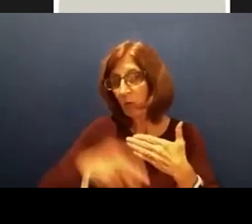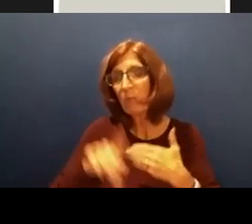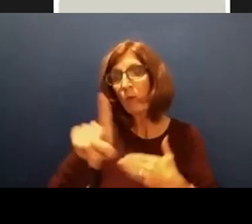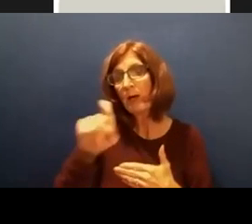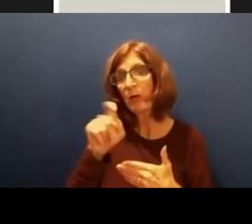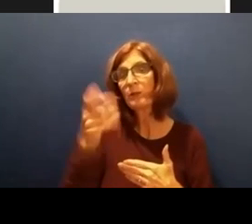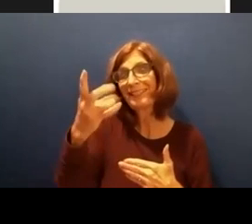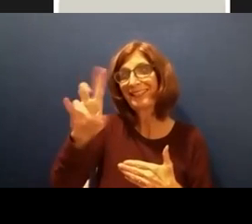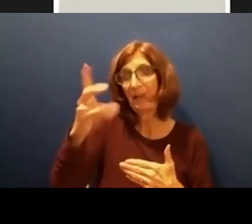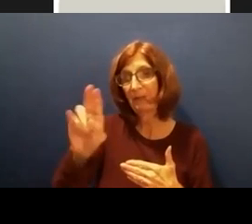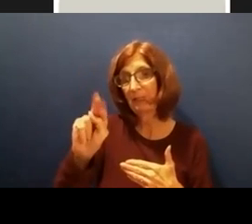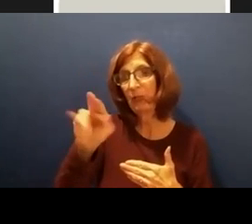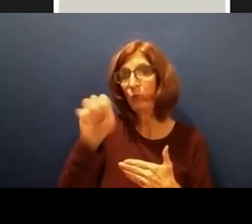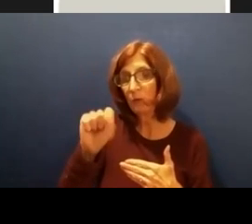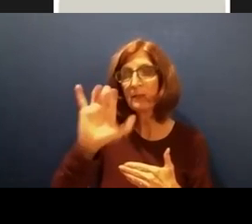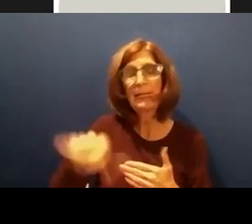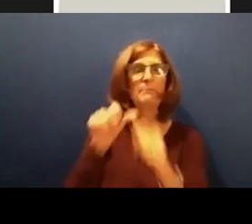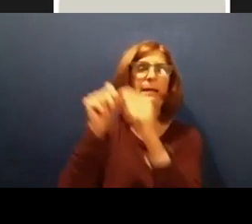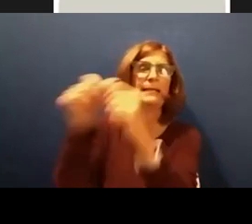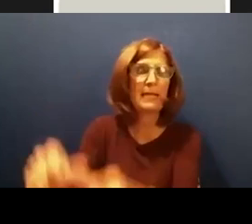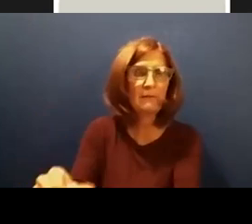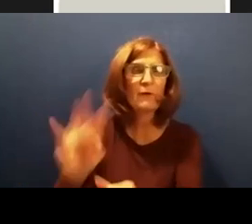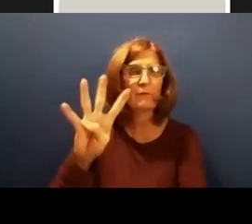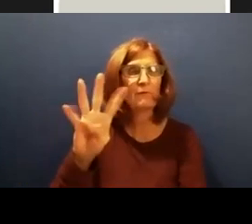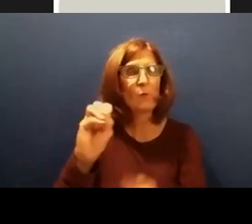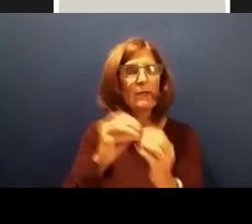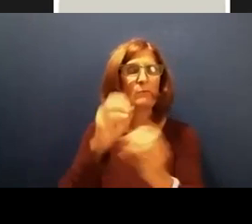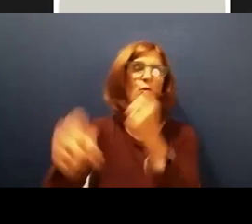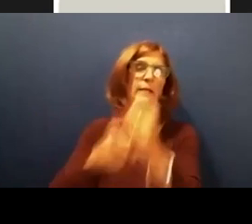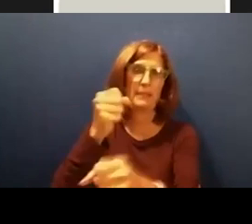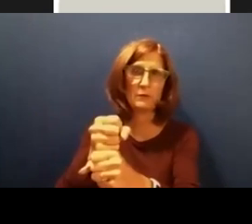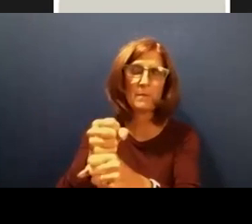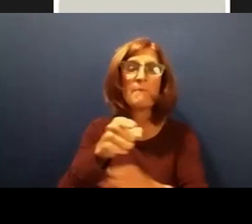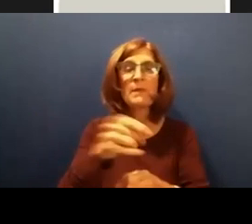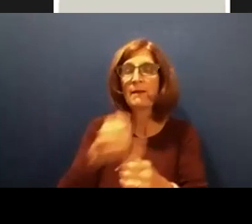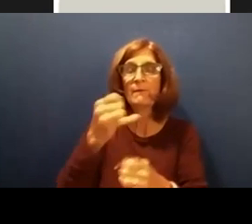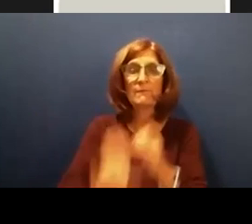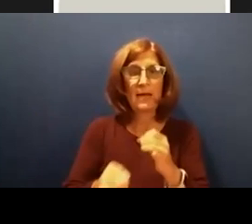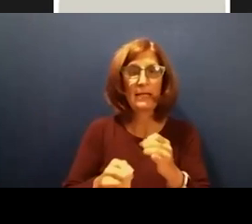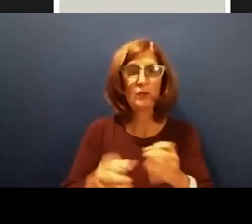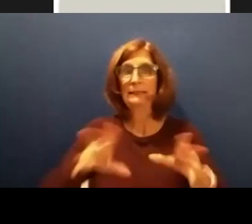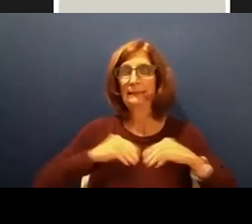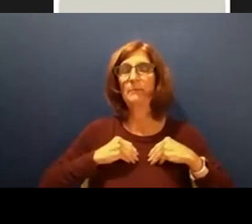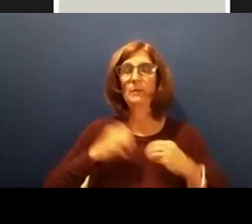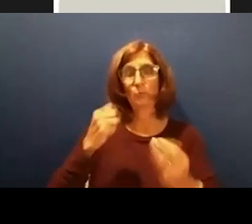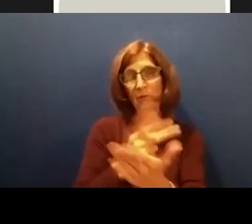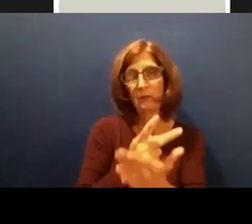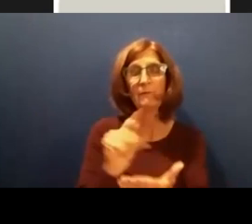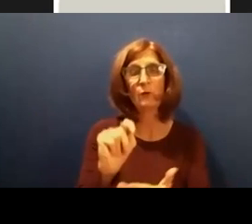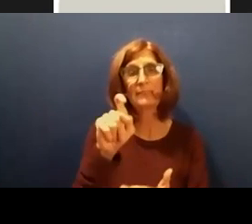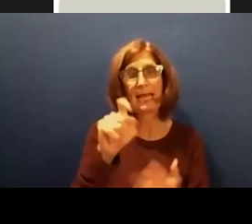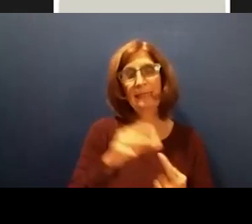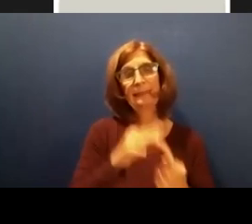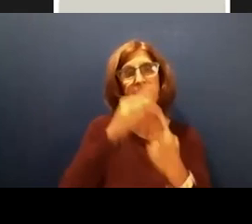preserved for an additional 40 years. Final authorization is now requested for the issuance of the tax-exempt bonds in the amount of $12